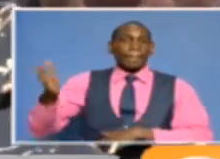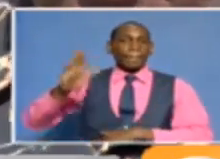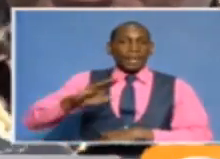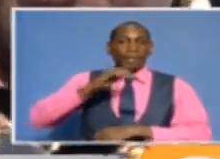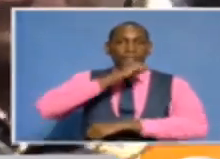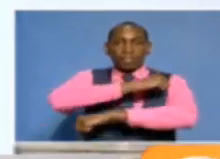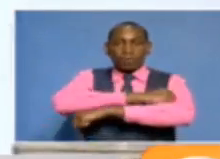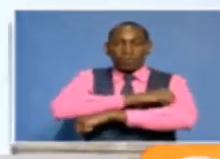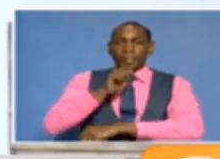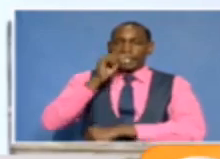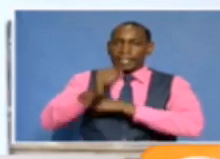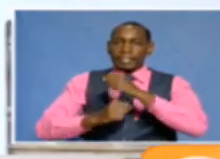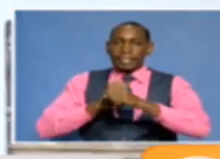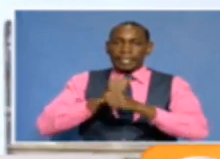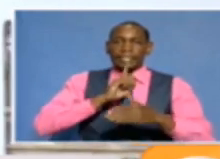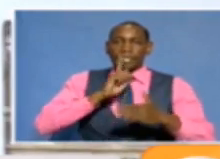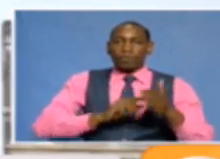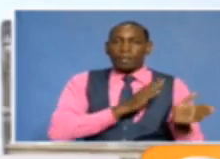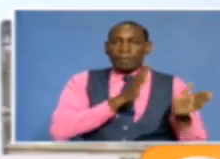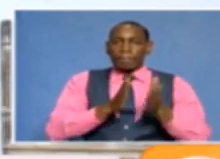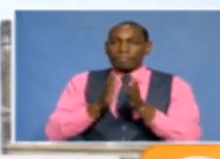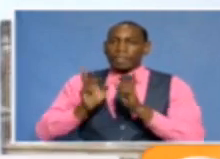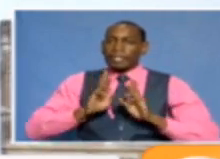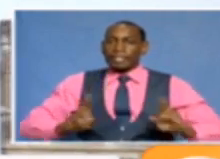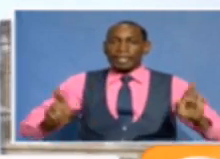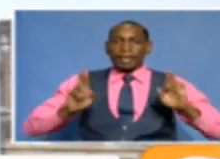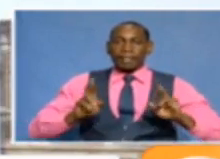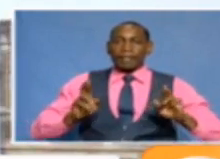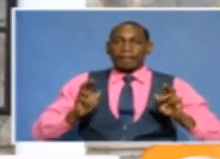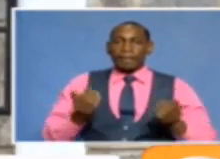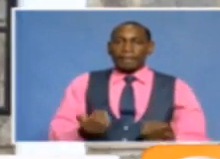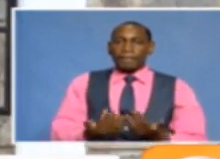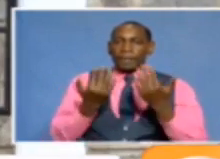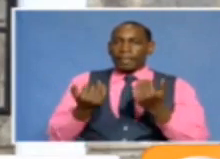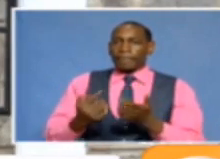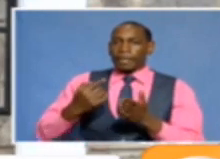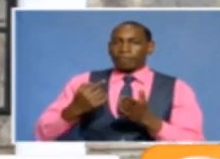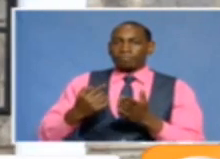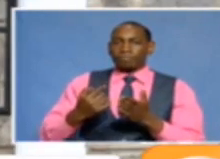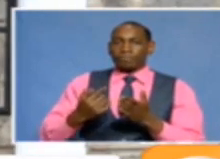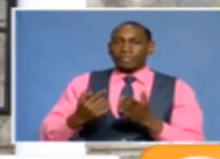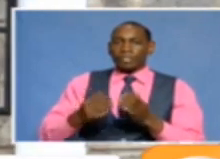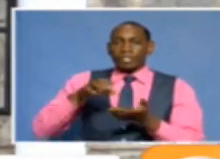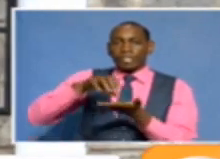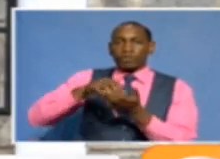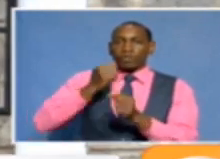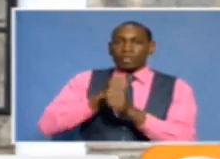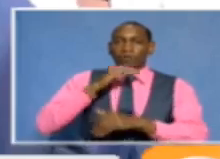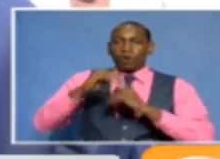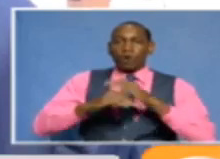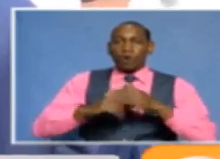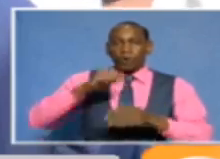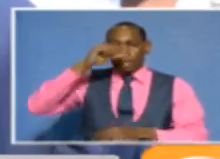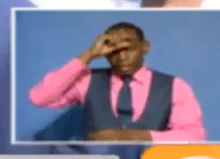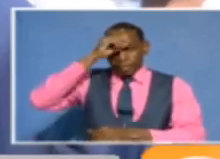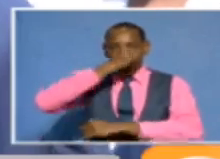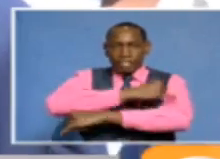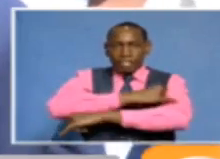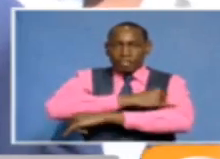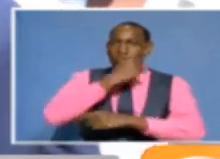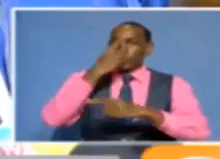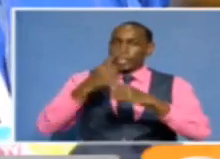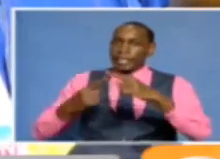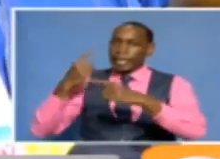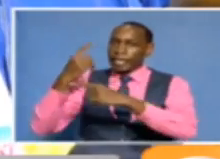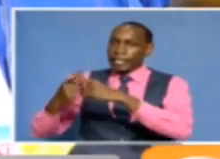their studies this year. He says plans are underway to ensure fire drills are performed in all government institutions every year. We don't